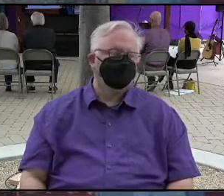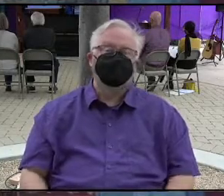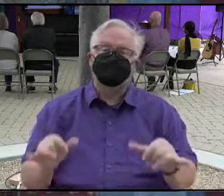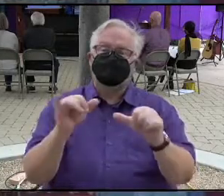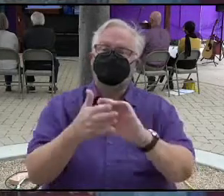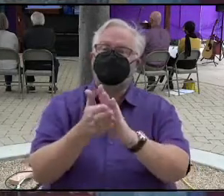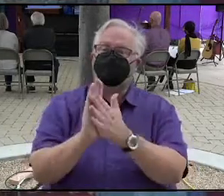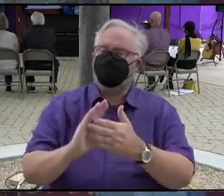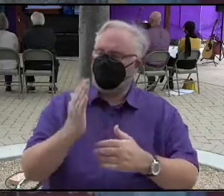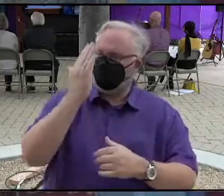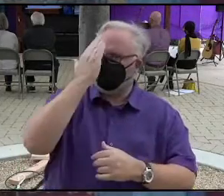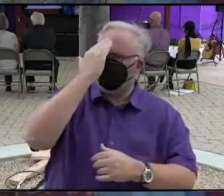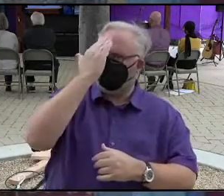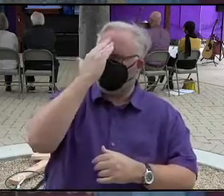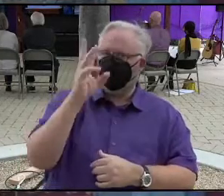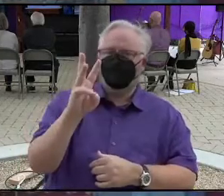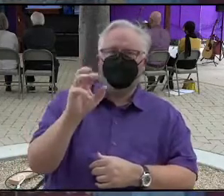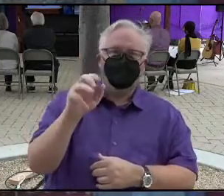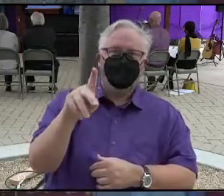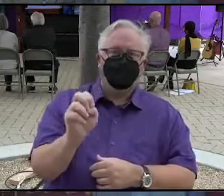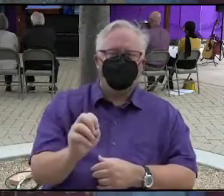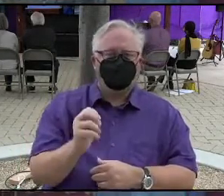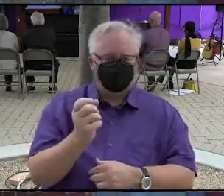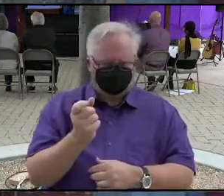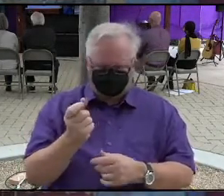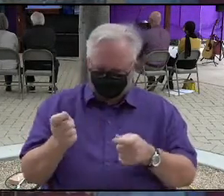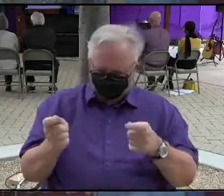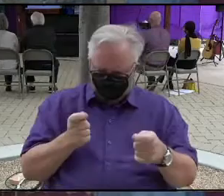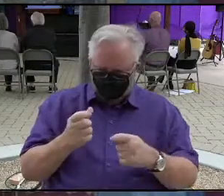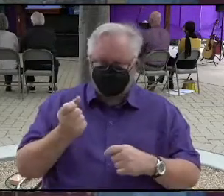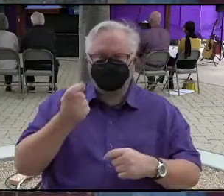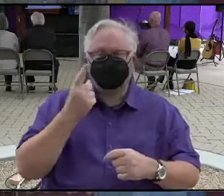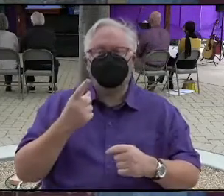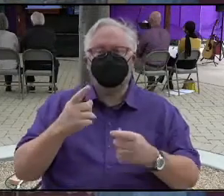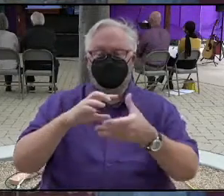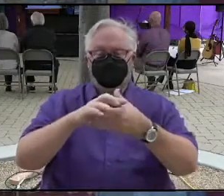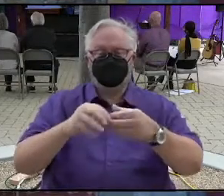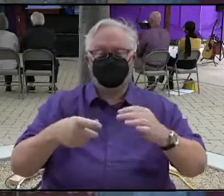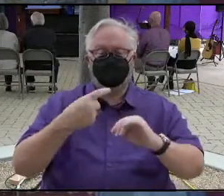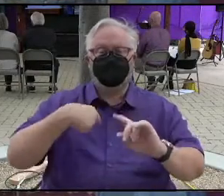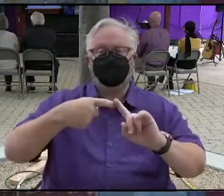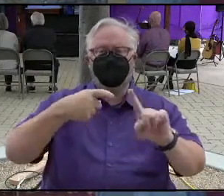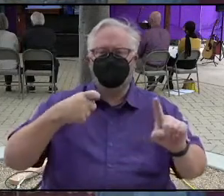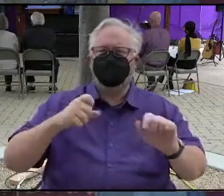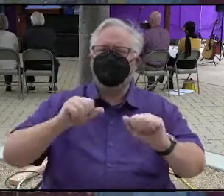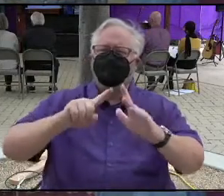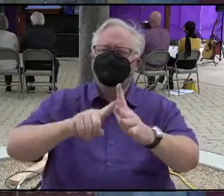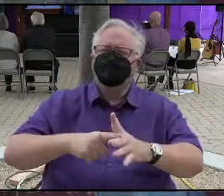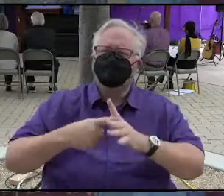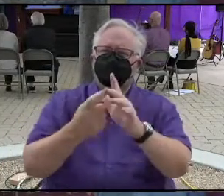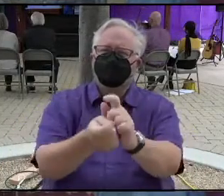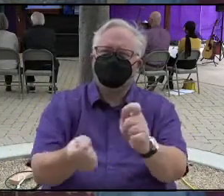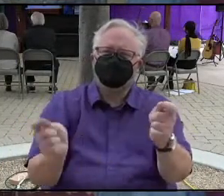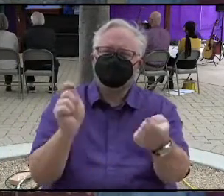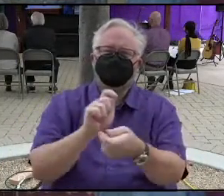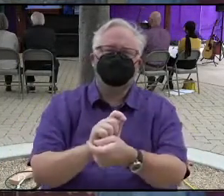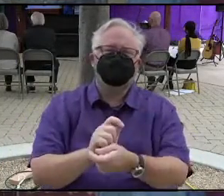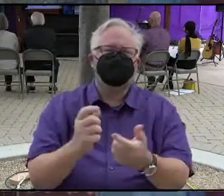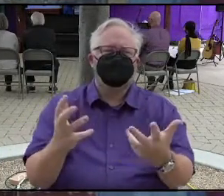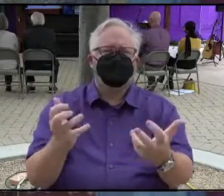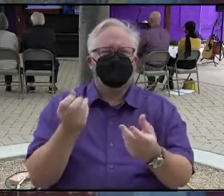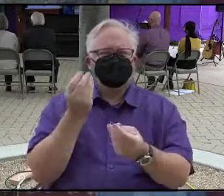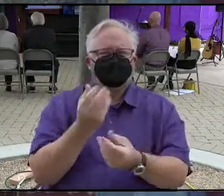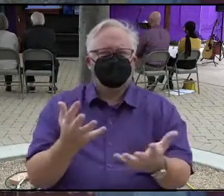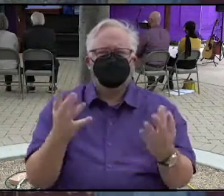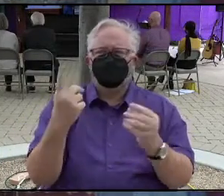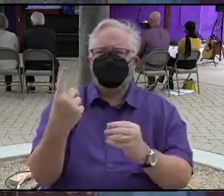woke, uncovering, understanding, and owning the stories we come from can be the beginning of transformation. So I want to tell you